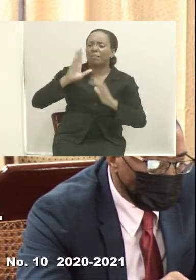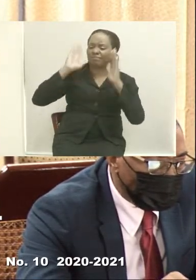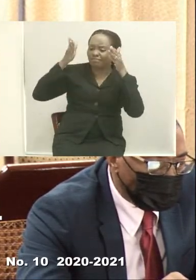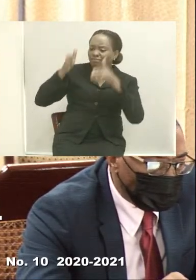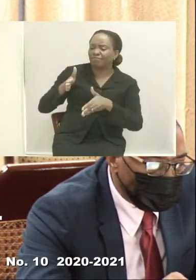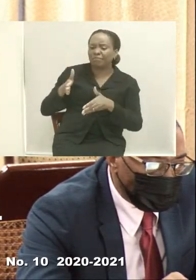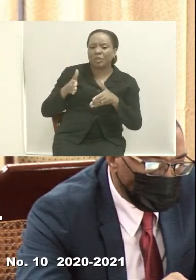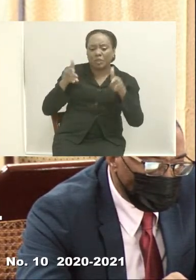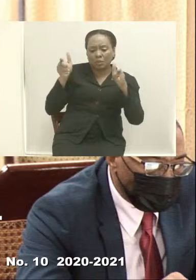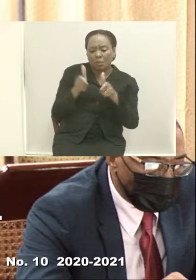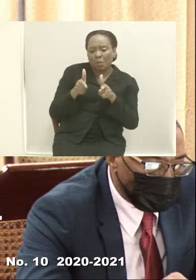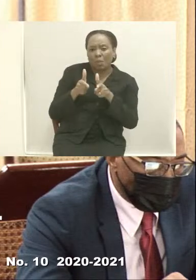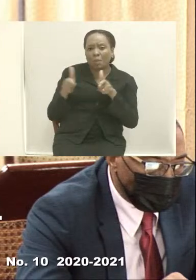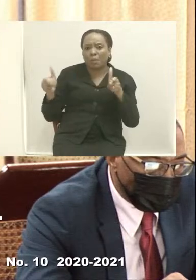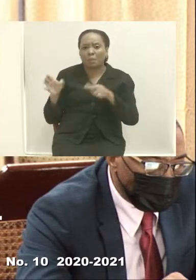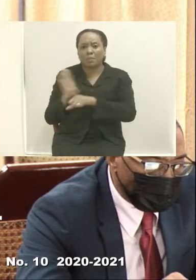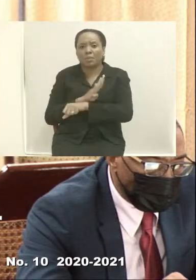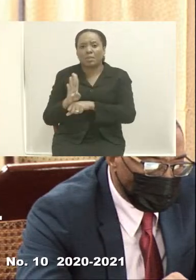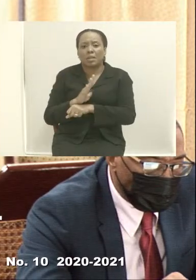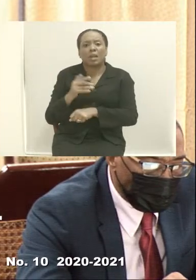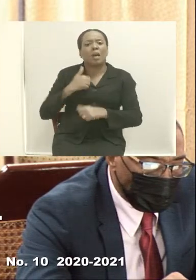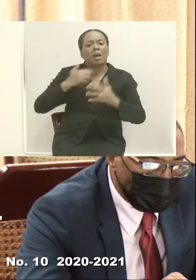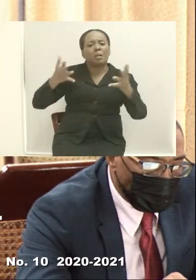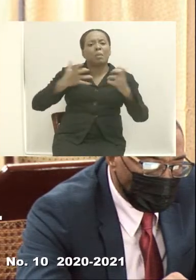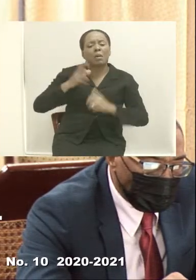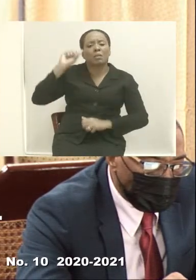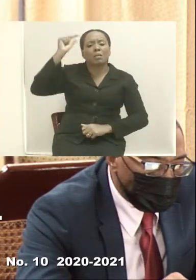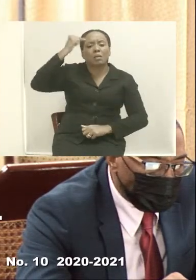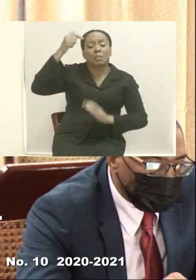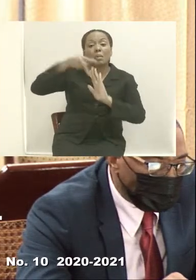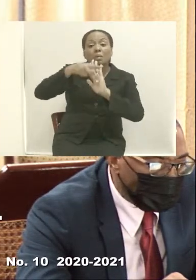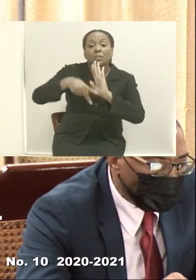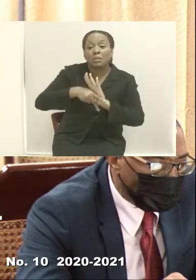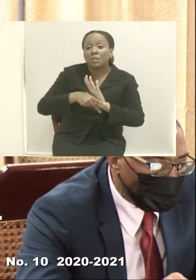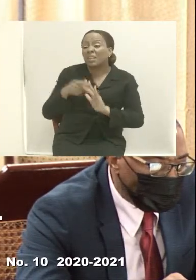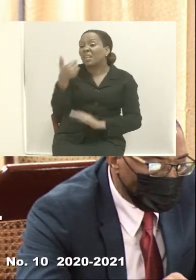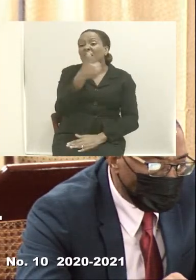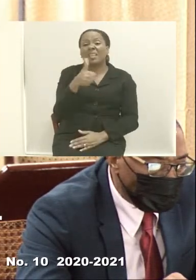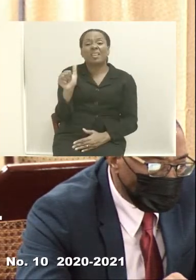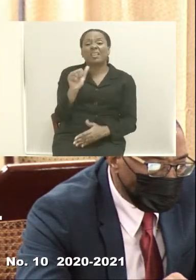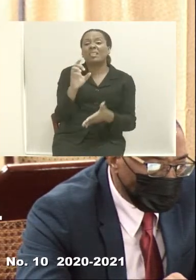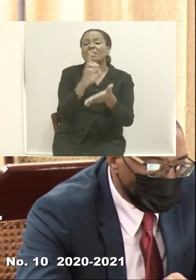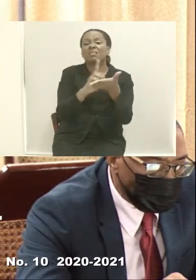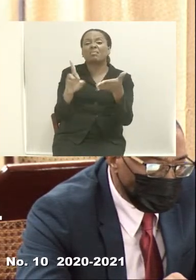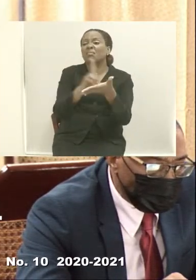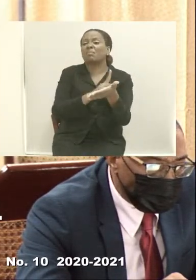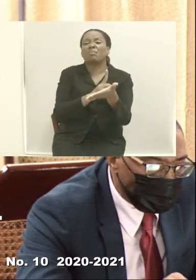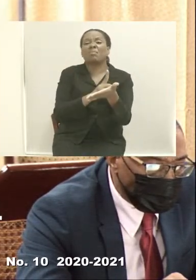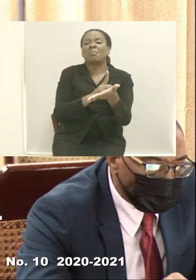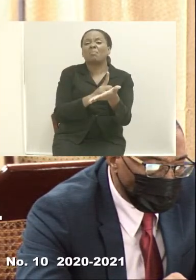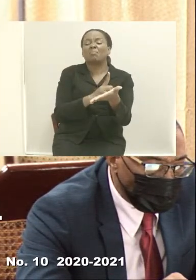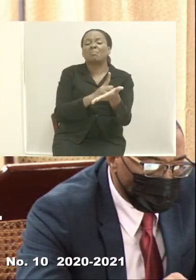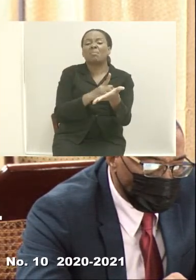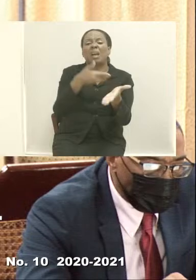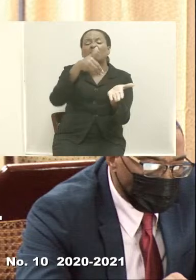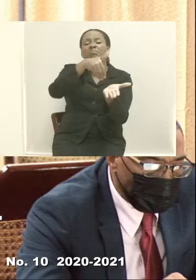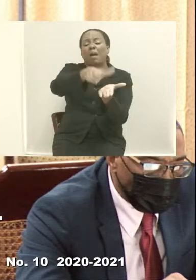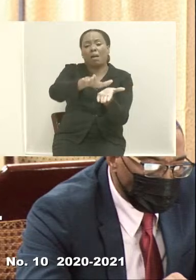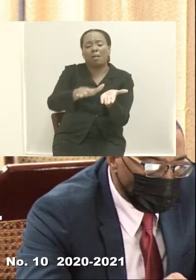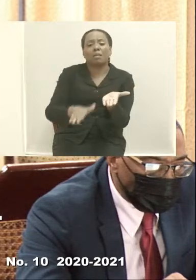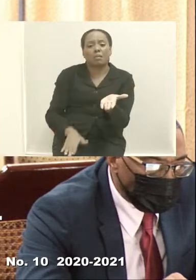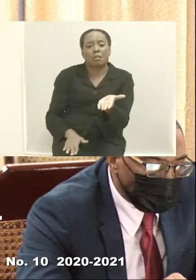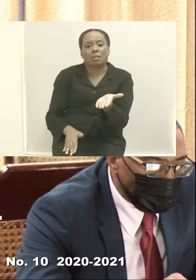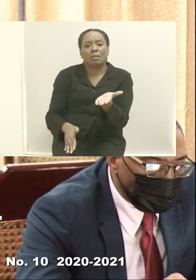that the policy of government should make sure that any discriminatory and disadvantageous policy positions are